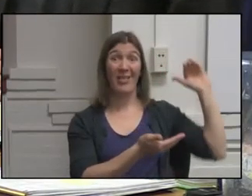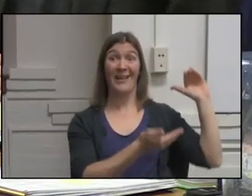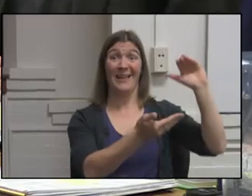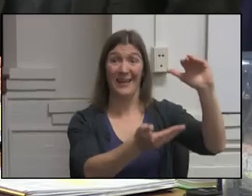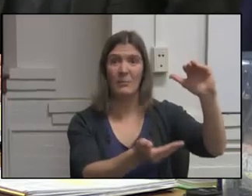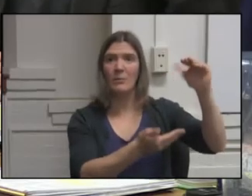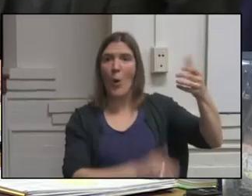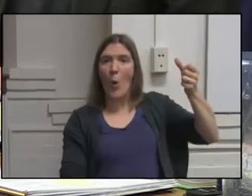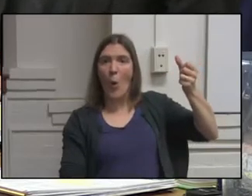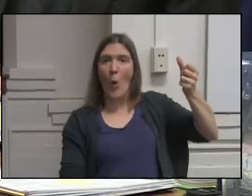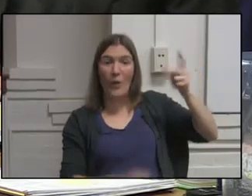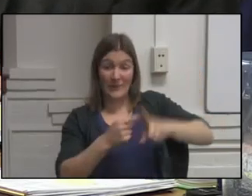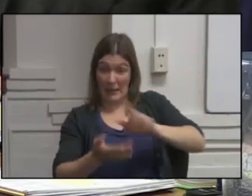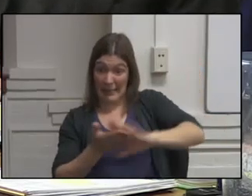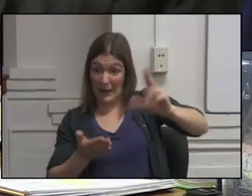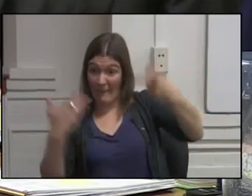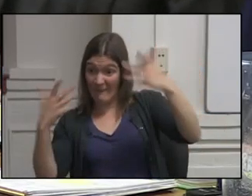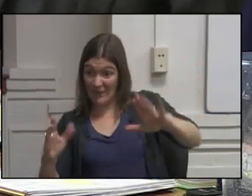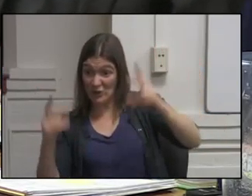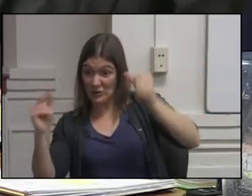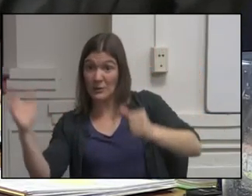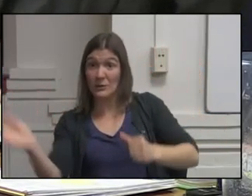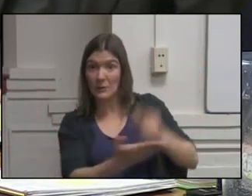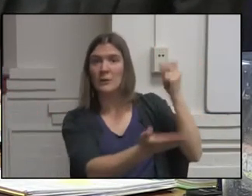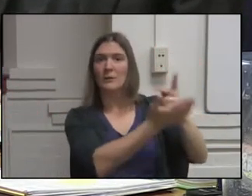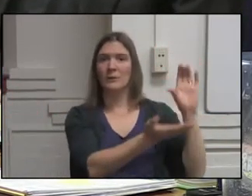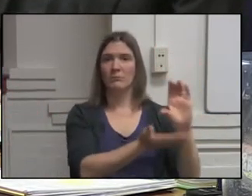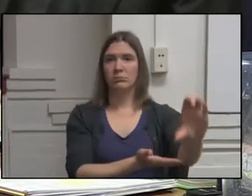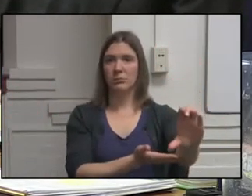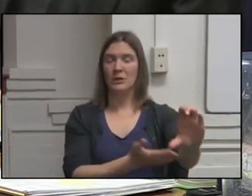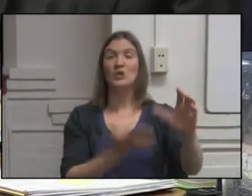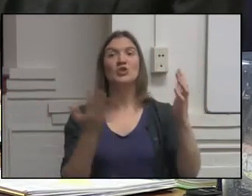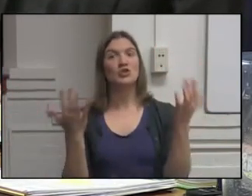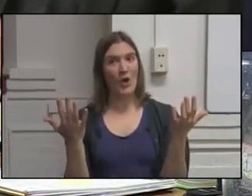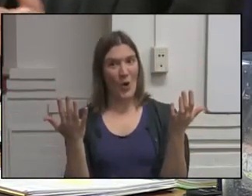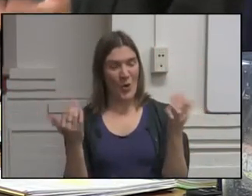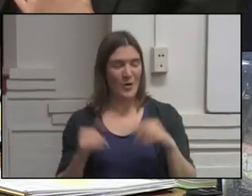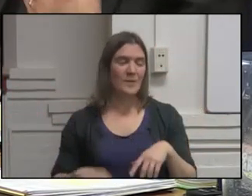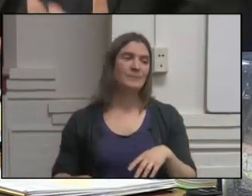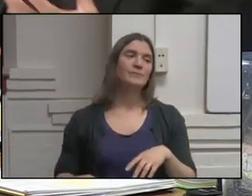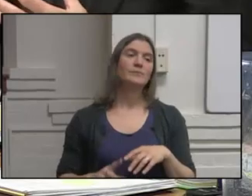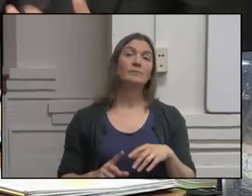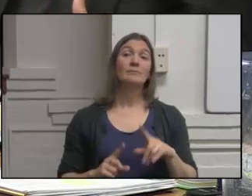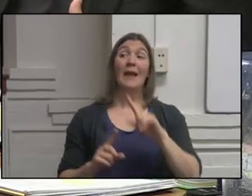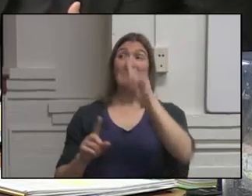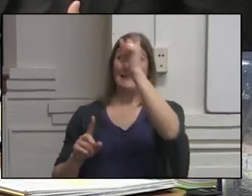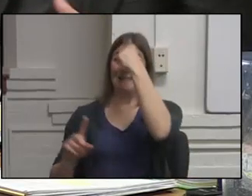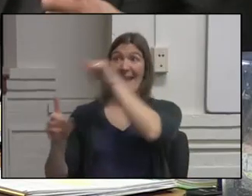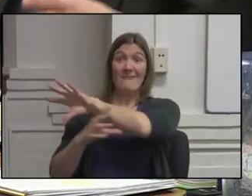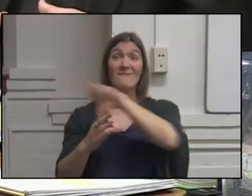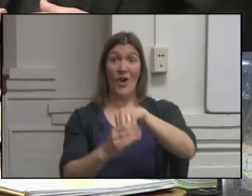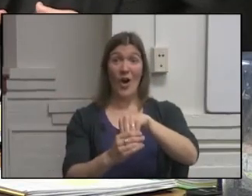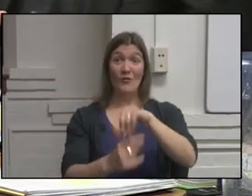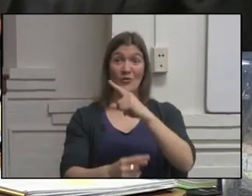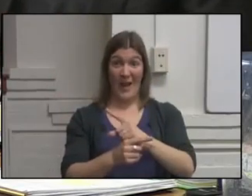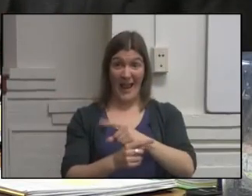it's important that this be done and that it be done promptly. The unusual thing here is because of the state's involvement with this and